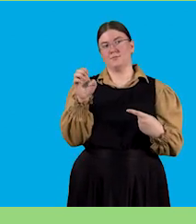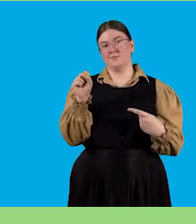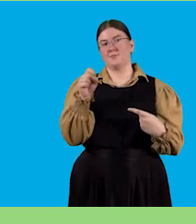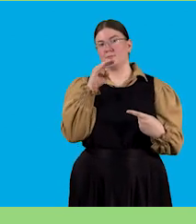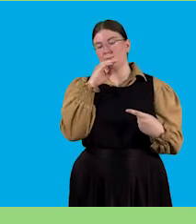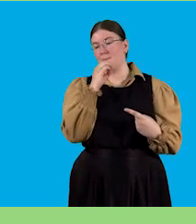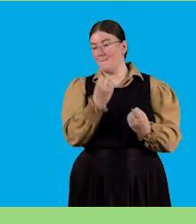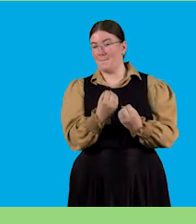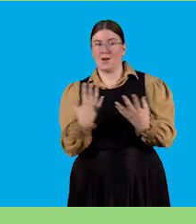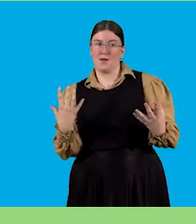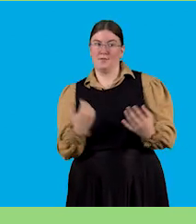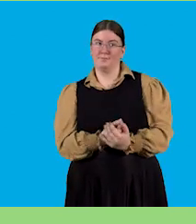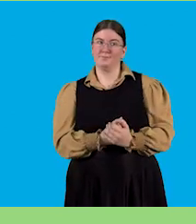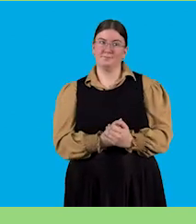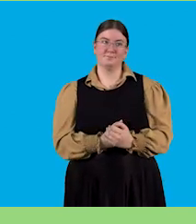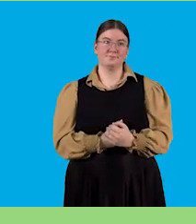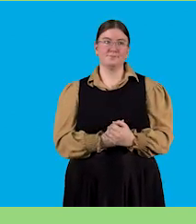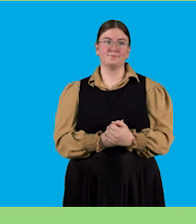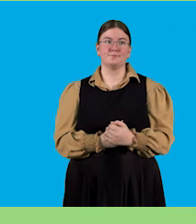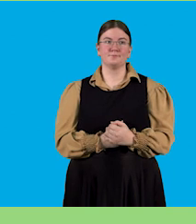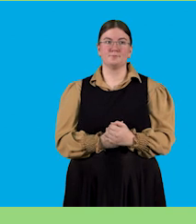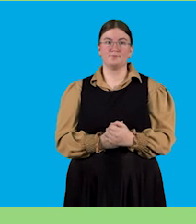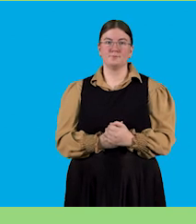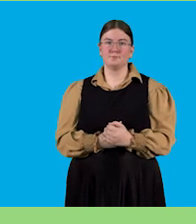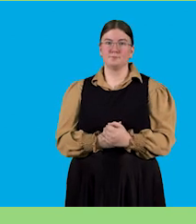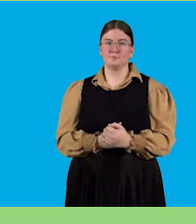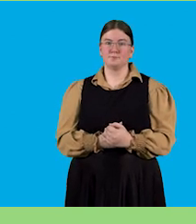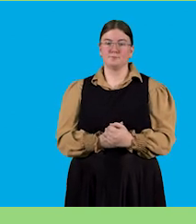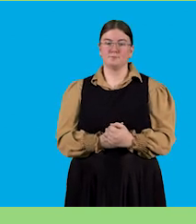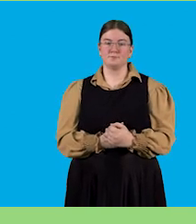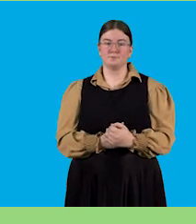like that is for plural form.